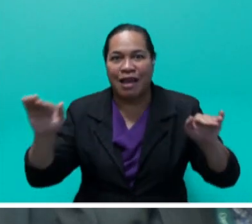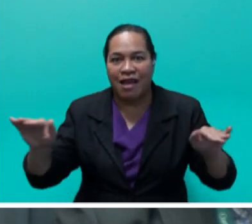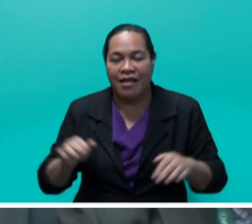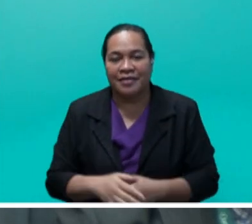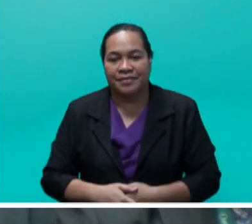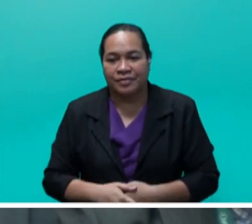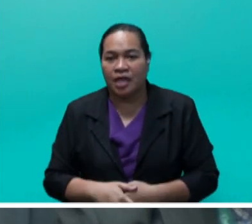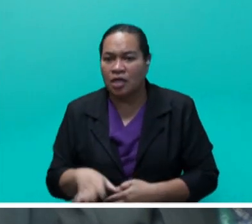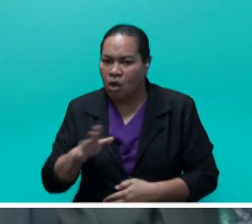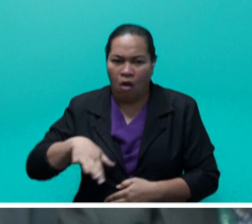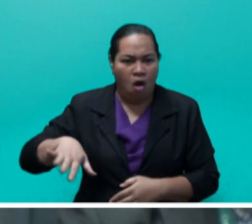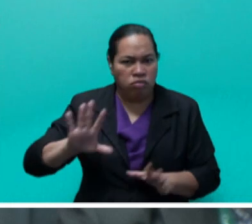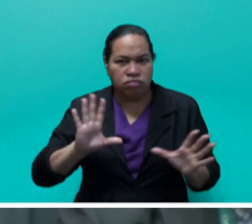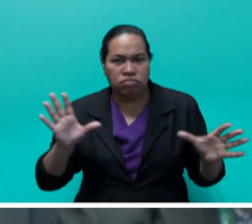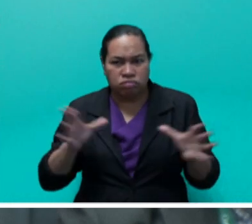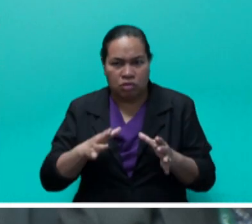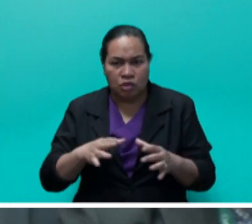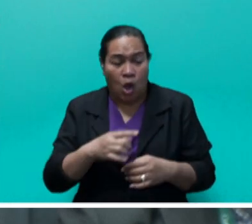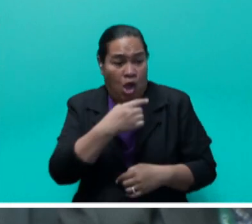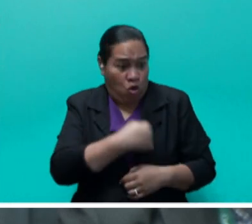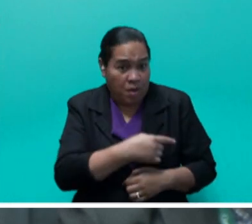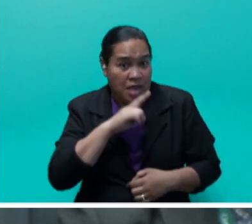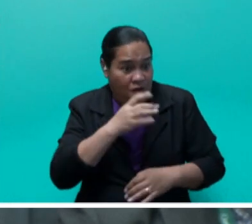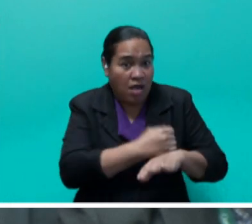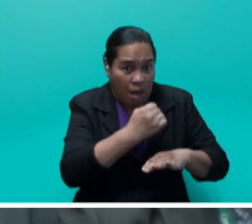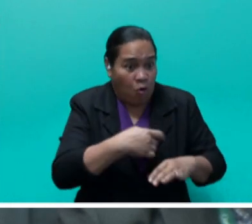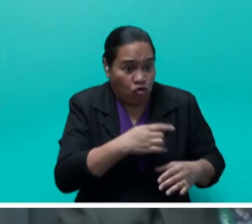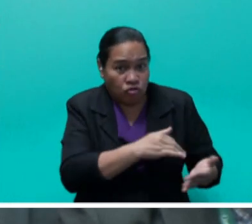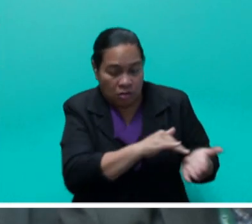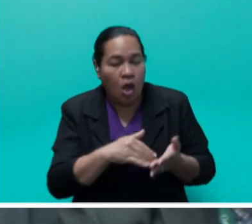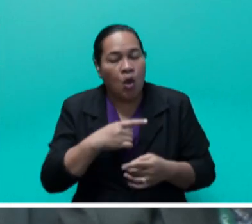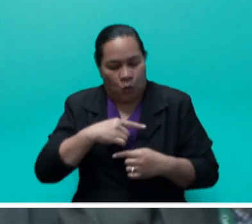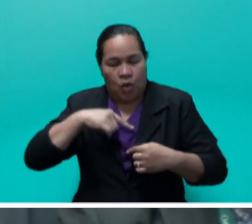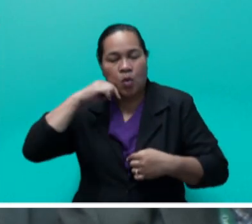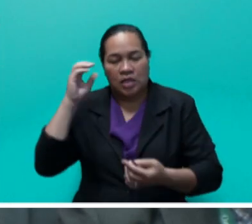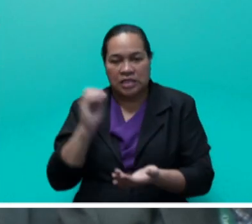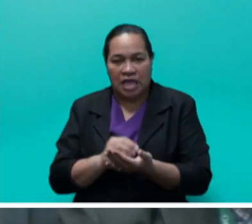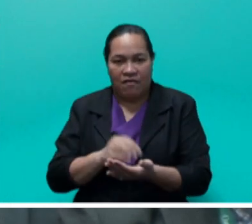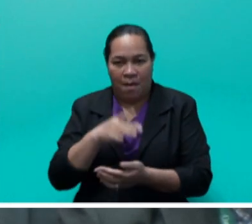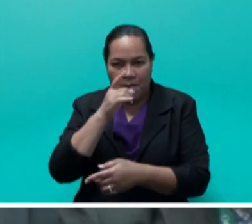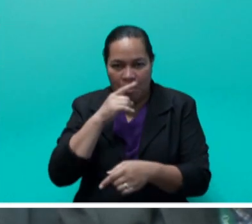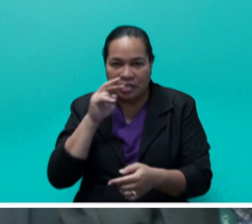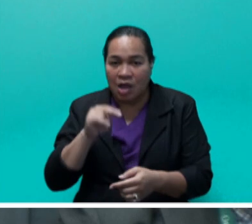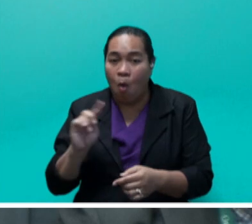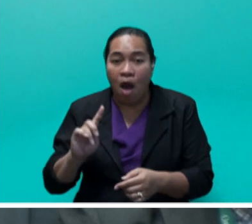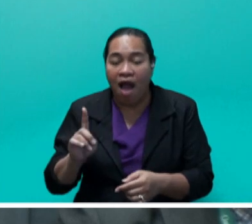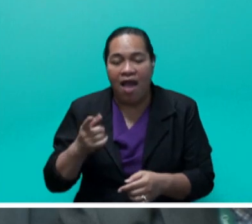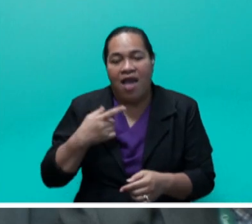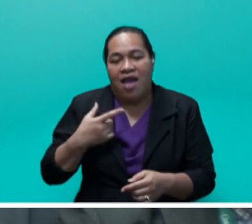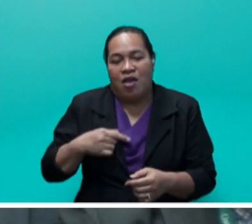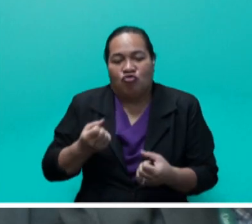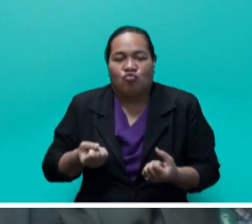our collective efforts and commitment, Mr. Speaker, sir, we will serve our people's needs by providing reliable source